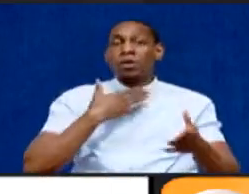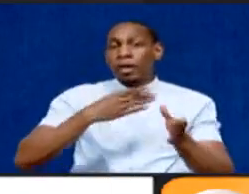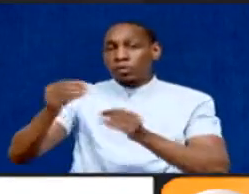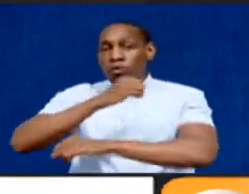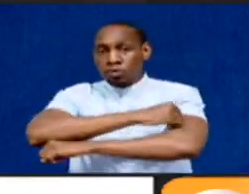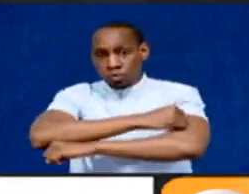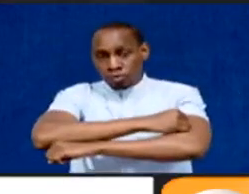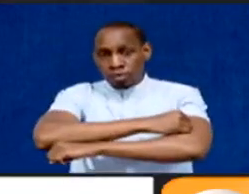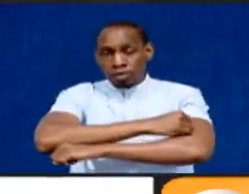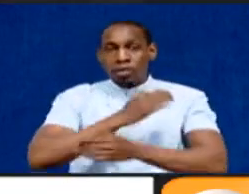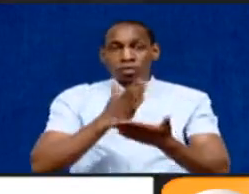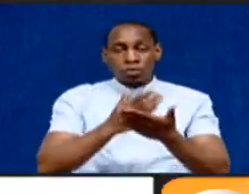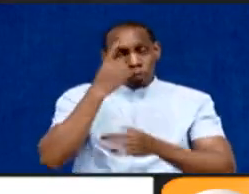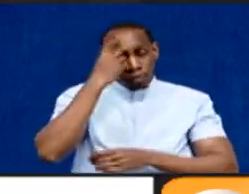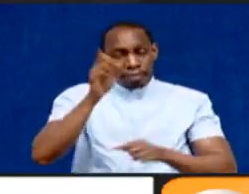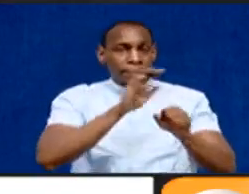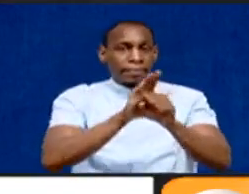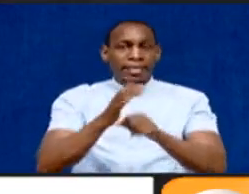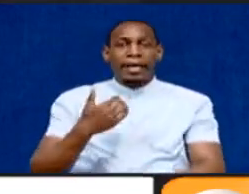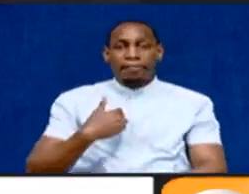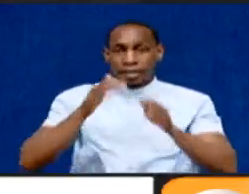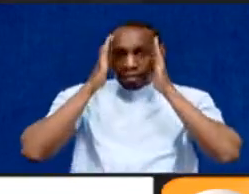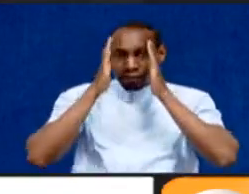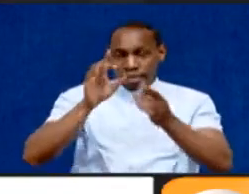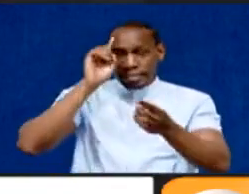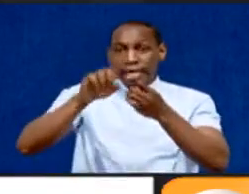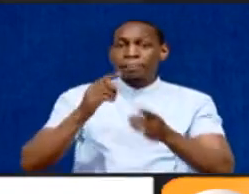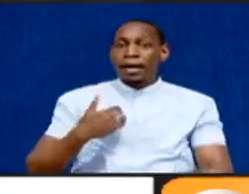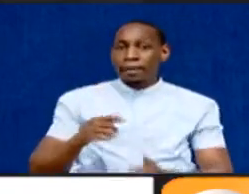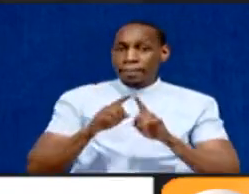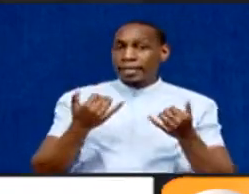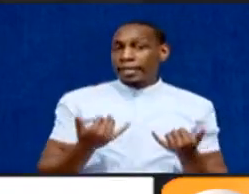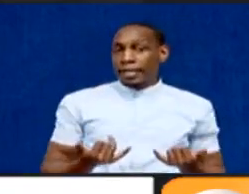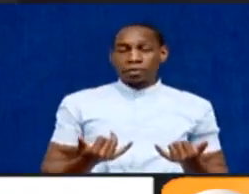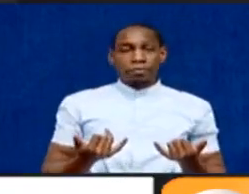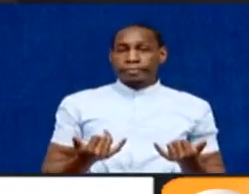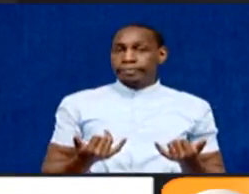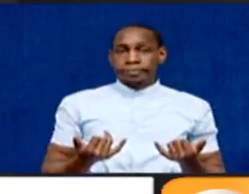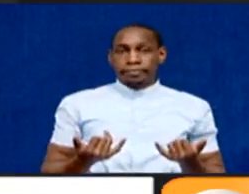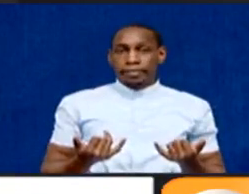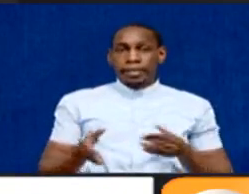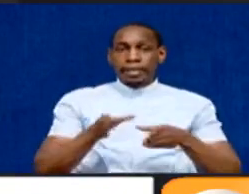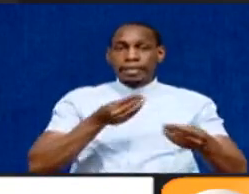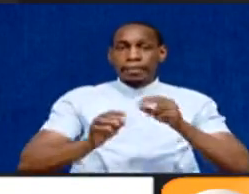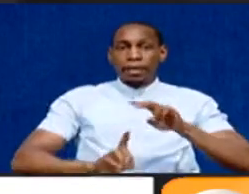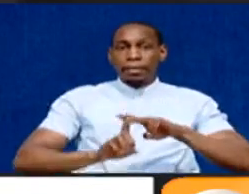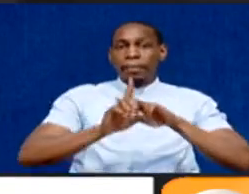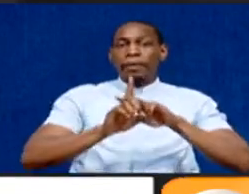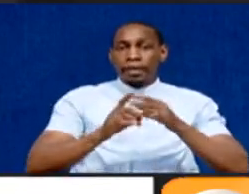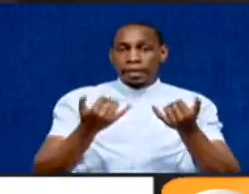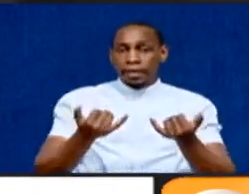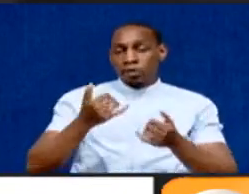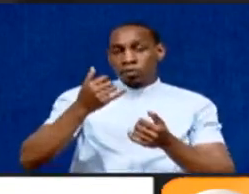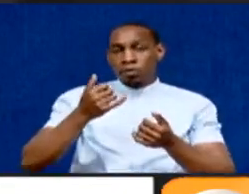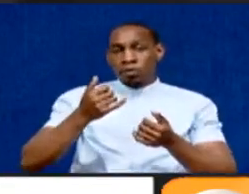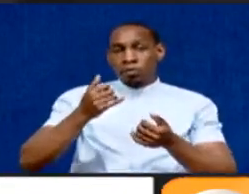to school. You have your dreams set, your ambitions. But now here comes a disability. You've lost